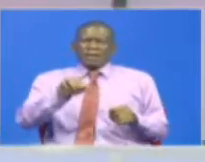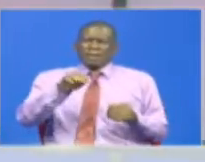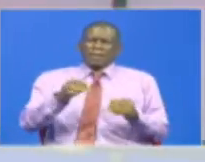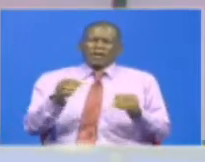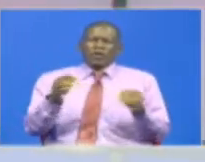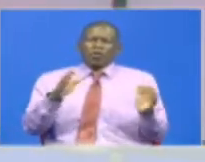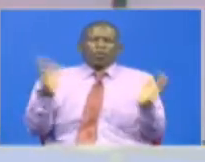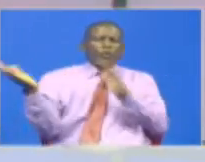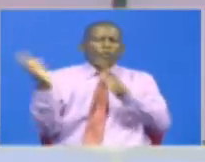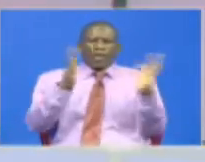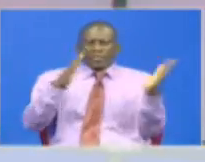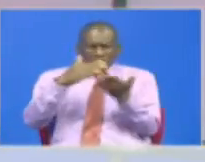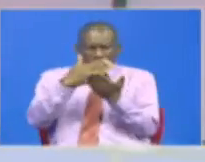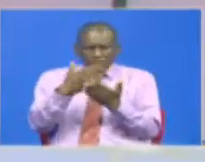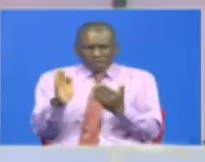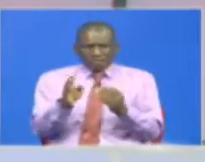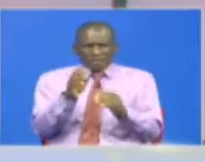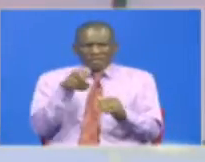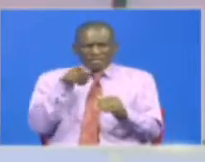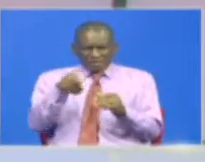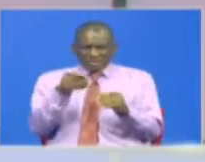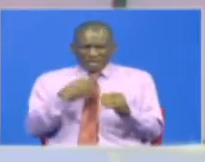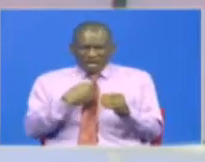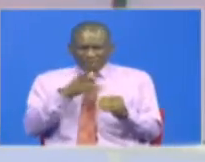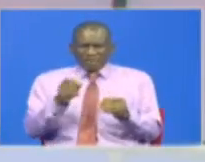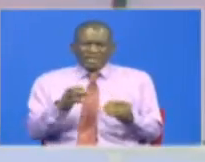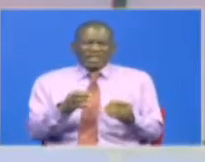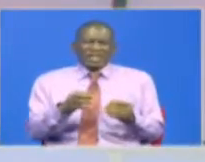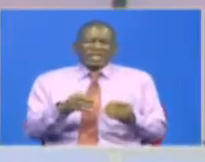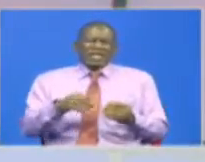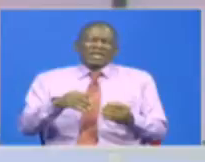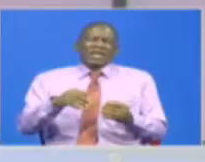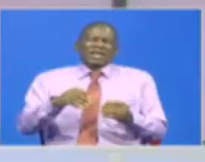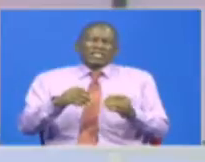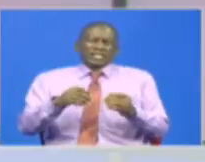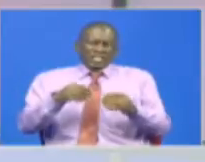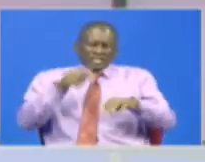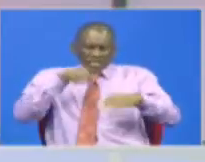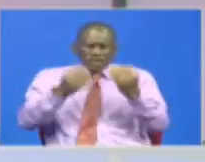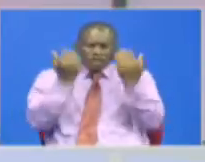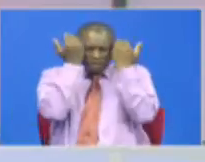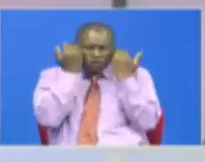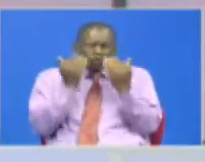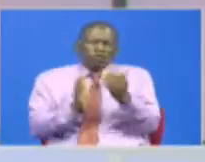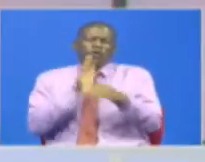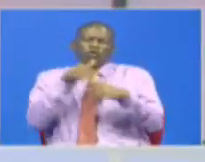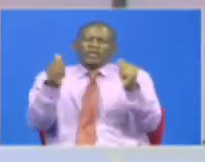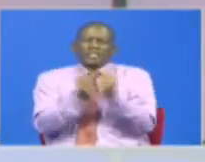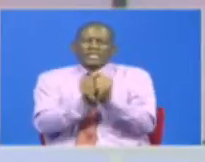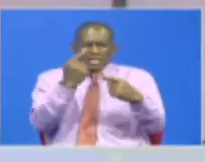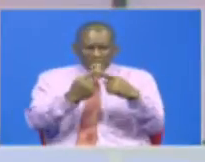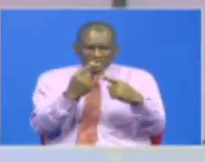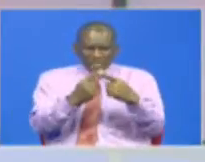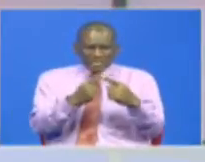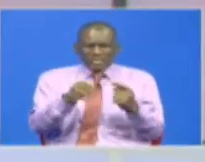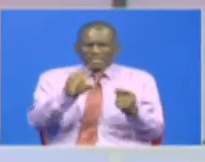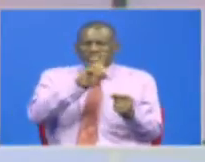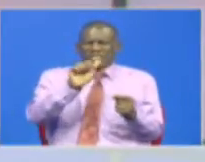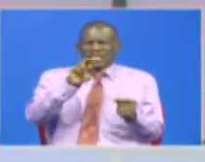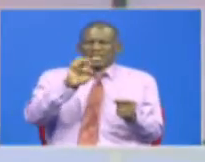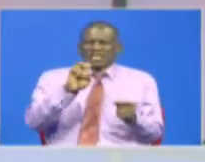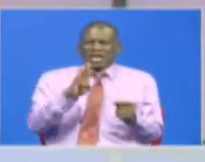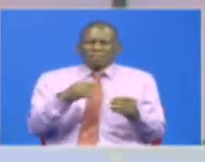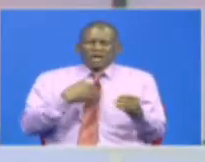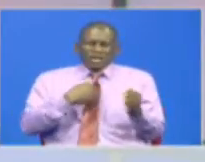has been the subject of a protracted court battle for over a decade. Zainab Ismail has been working on